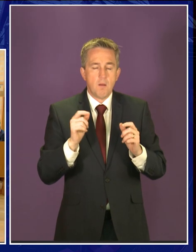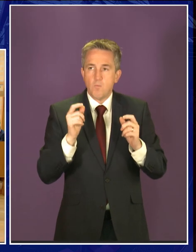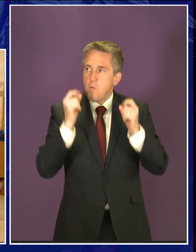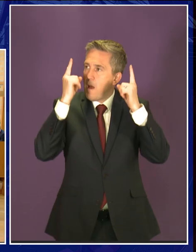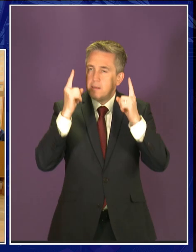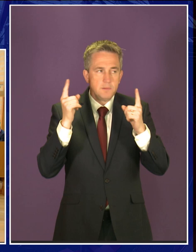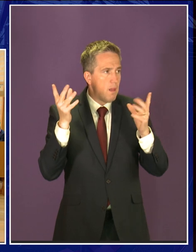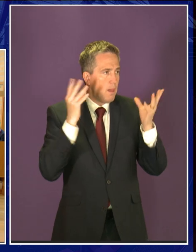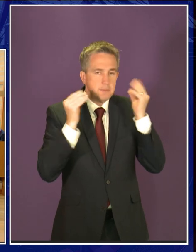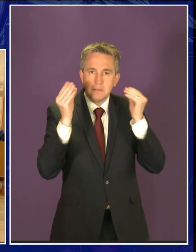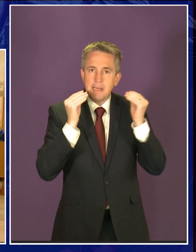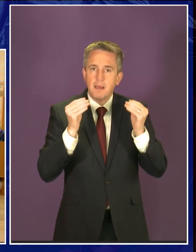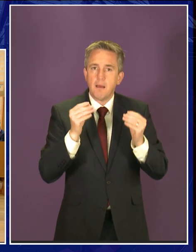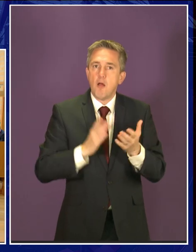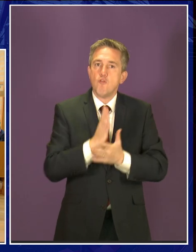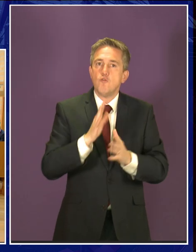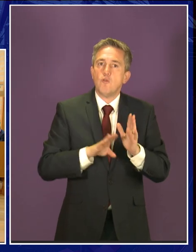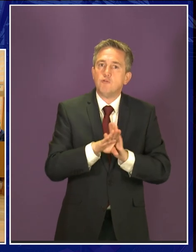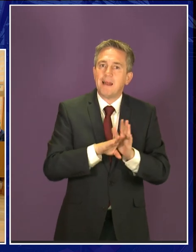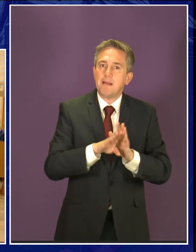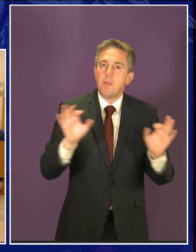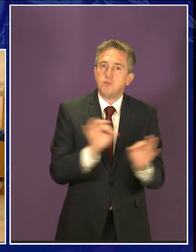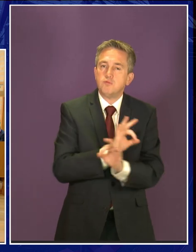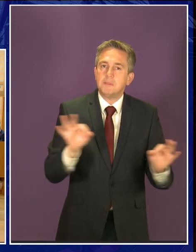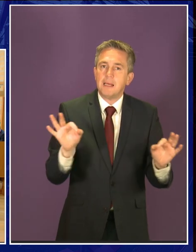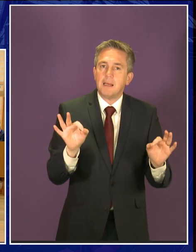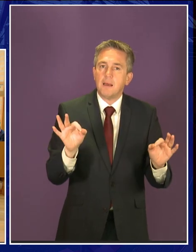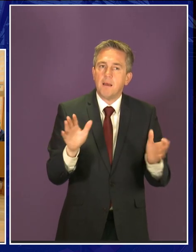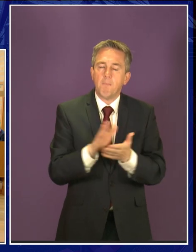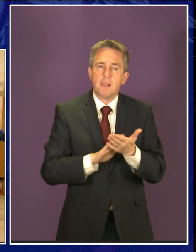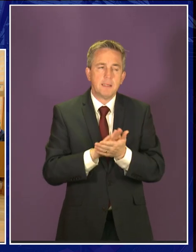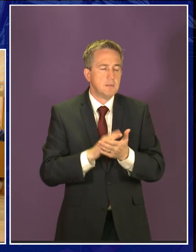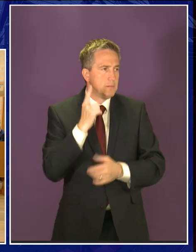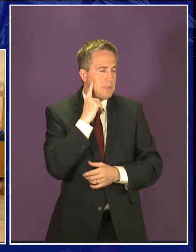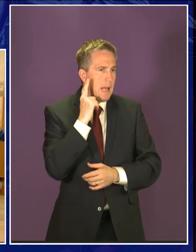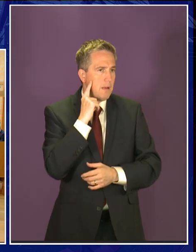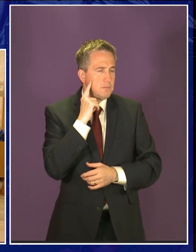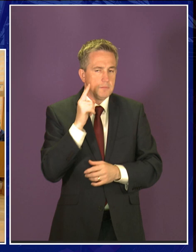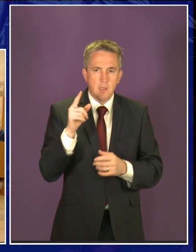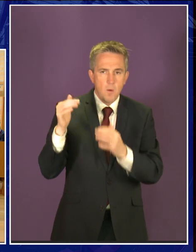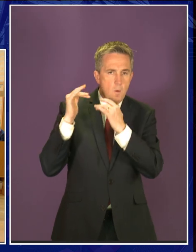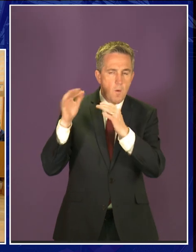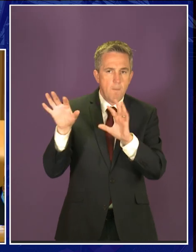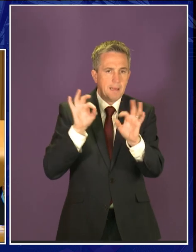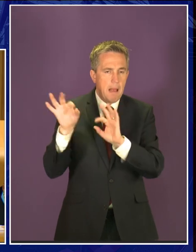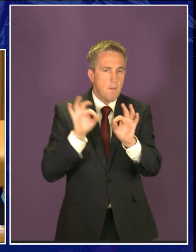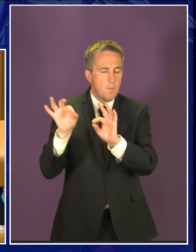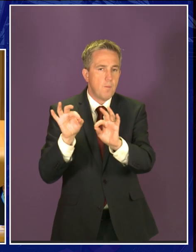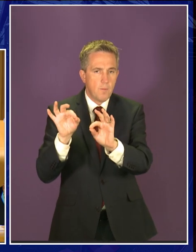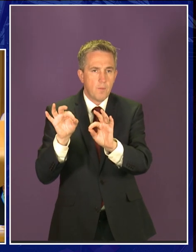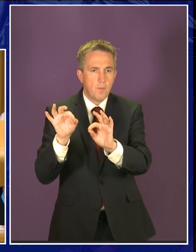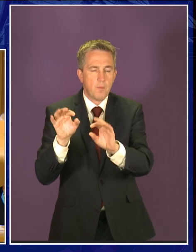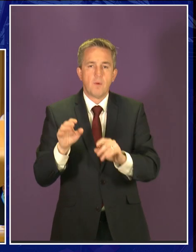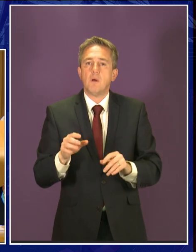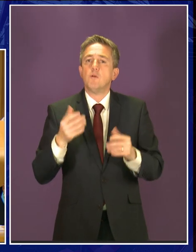has been shown to improve with music training is the ability to detect relevant sound amidst noise. For example, when